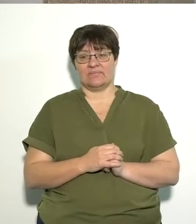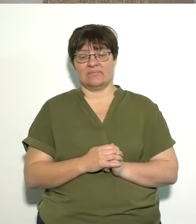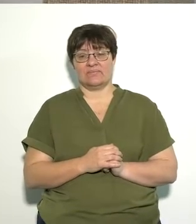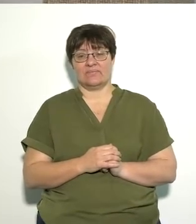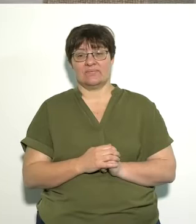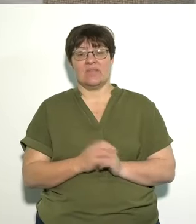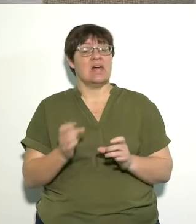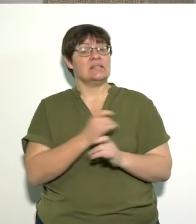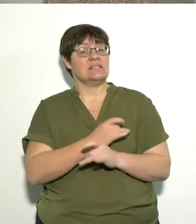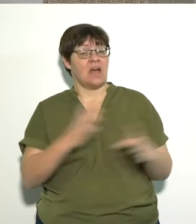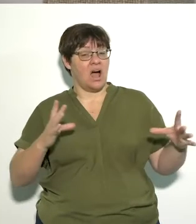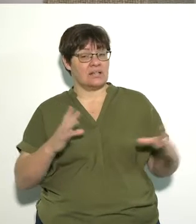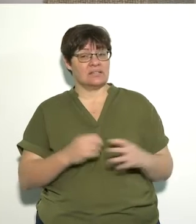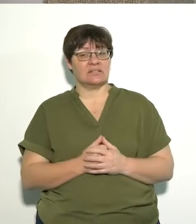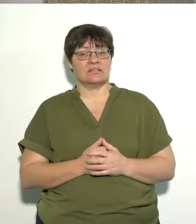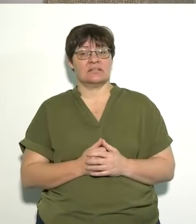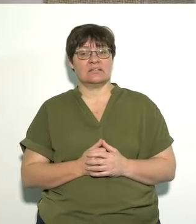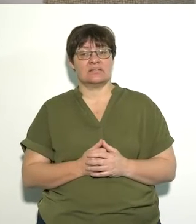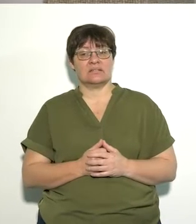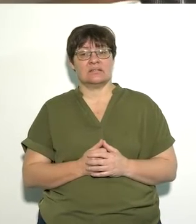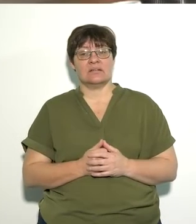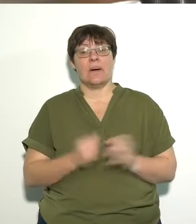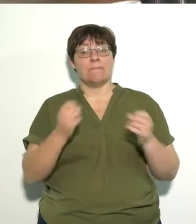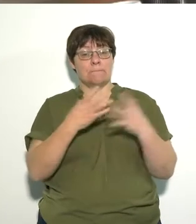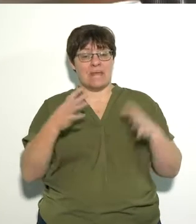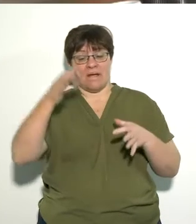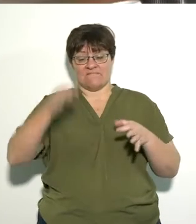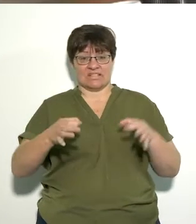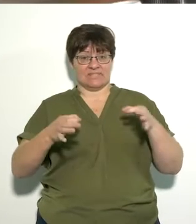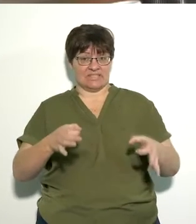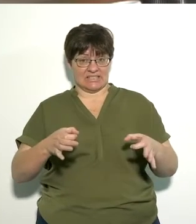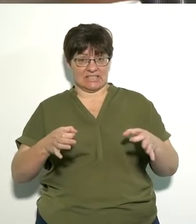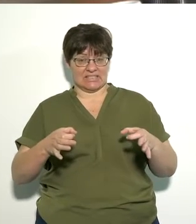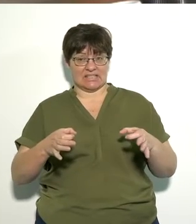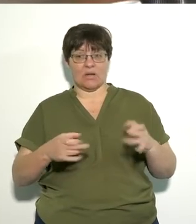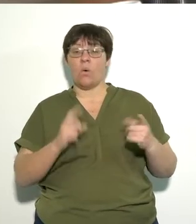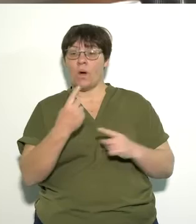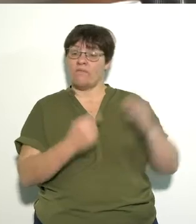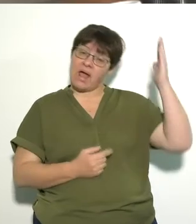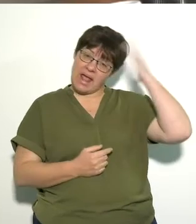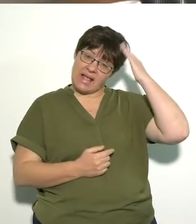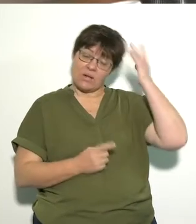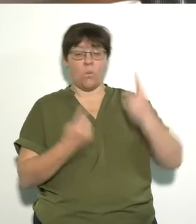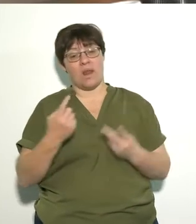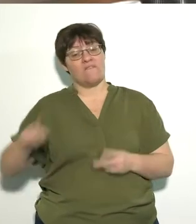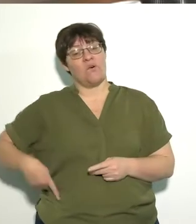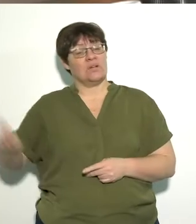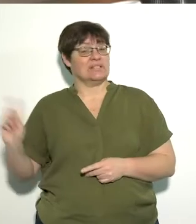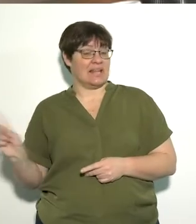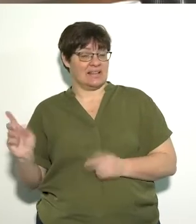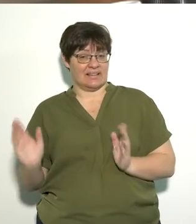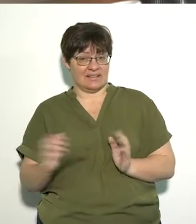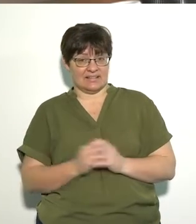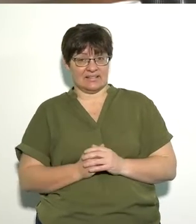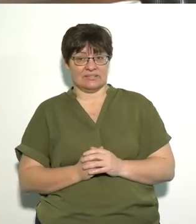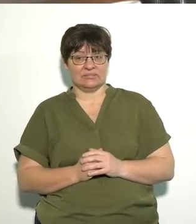To begin, you are going to need to start with your 2 bigger bottle tops, one for the head and one for the tail. We are going to